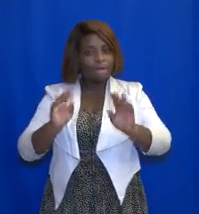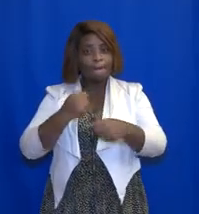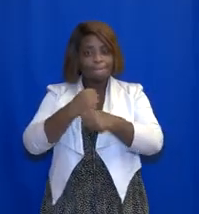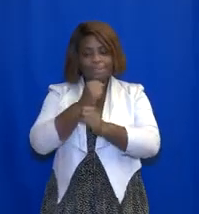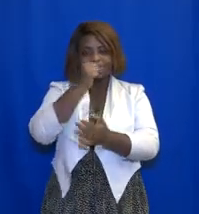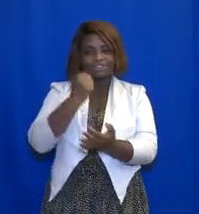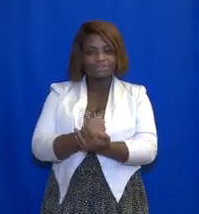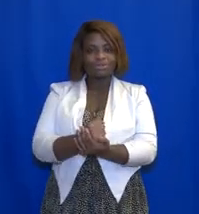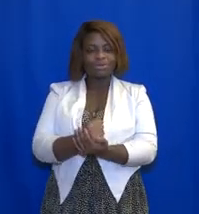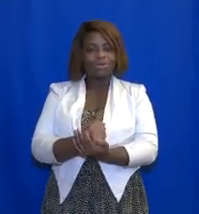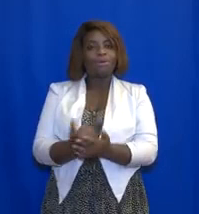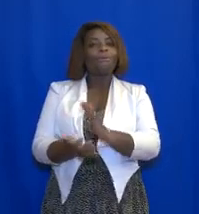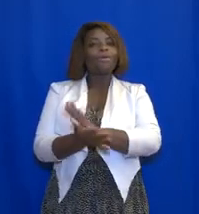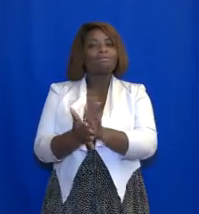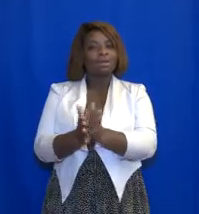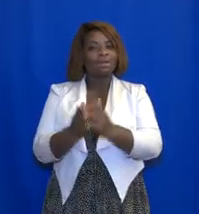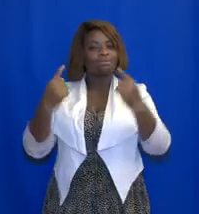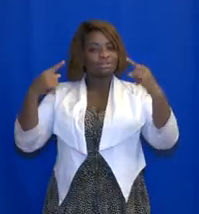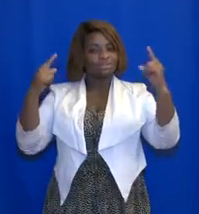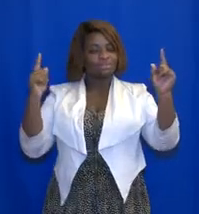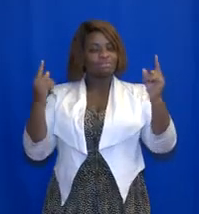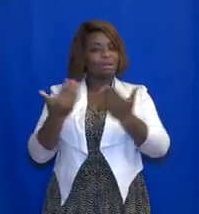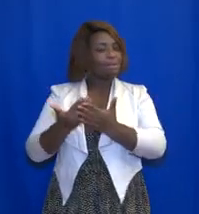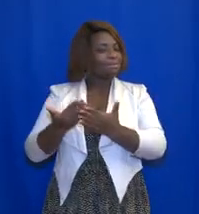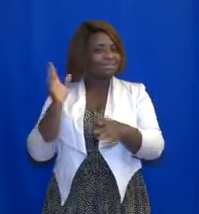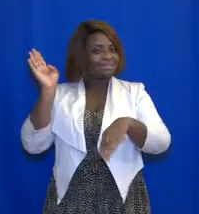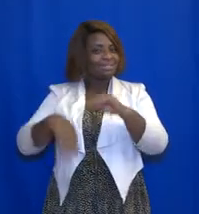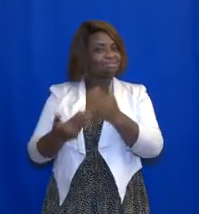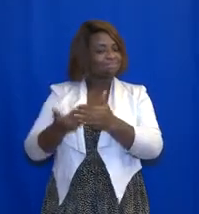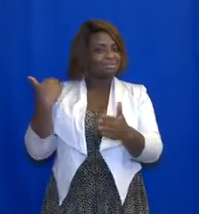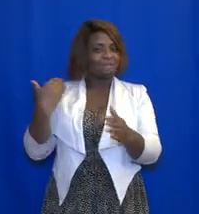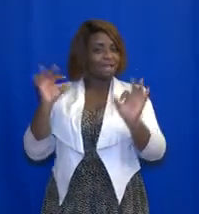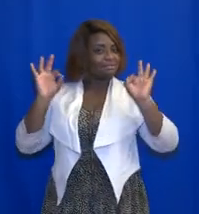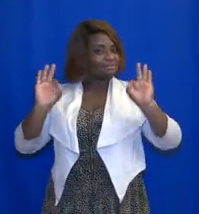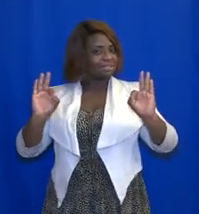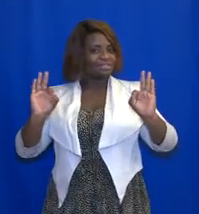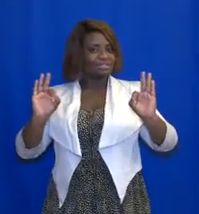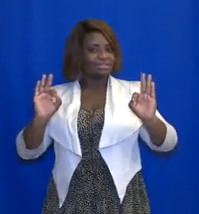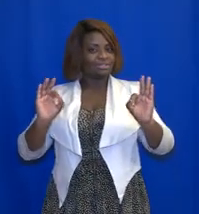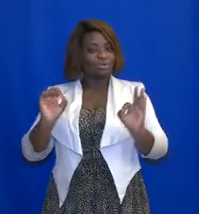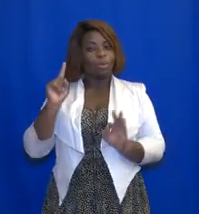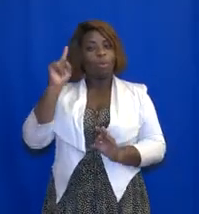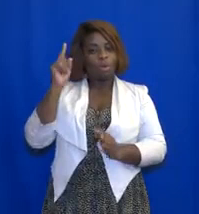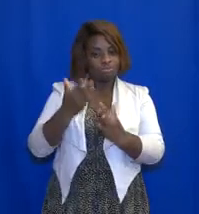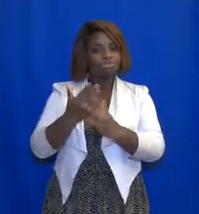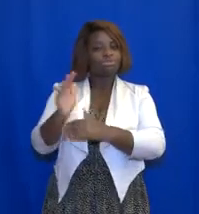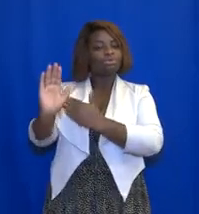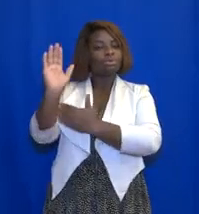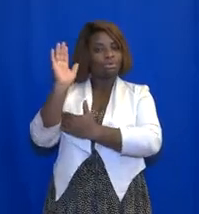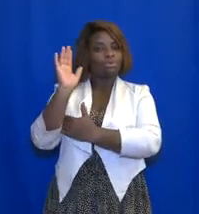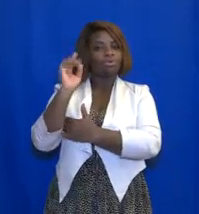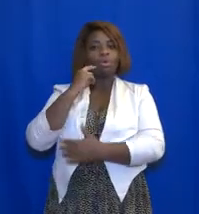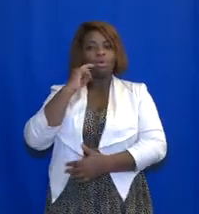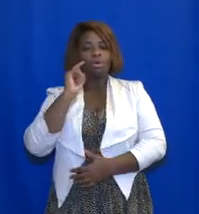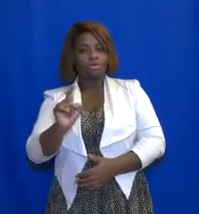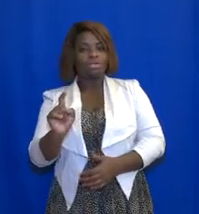we come out of this stronger than ever before. And faith in the one true God, who orders